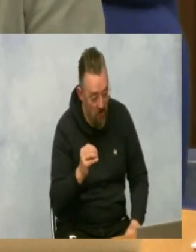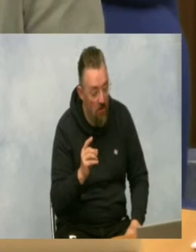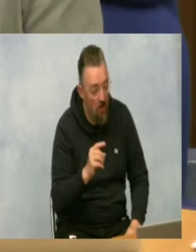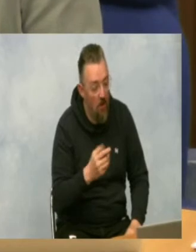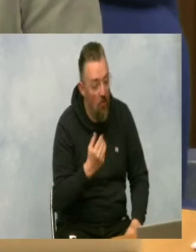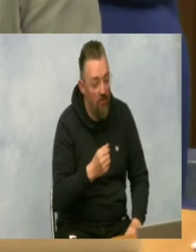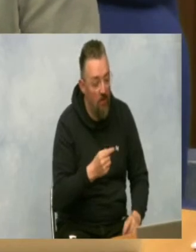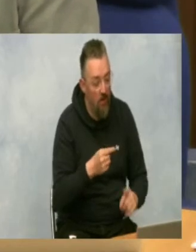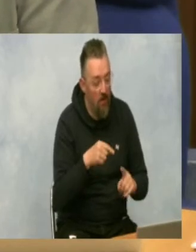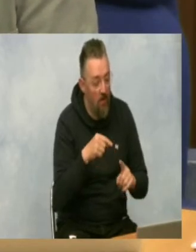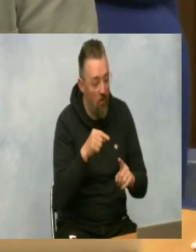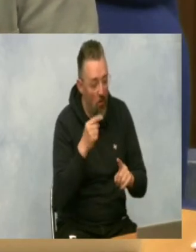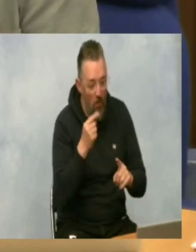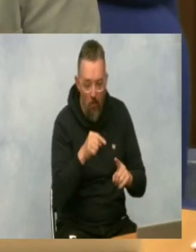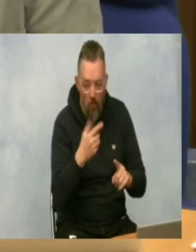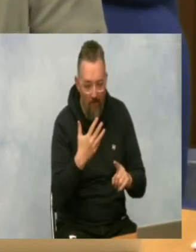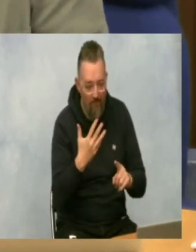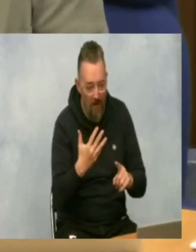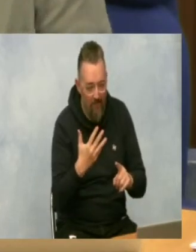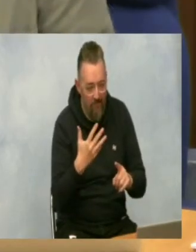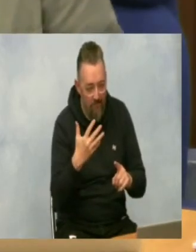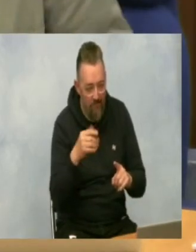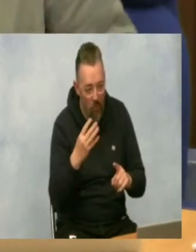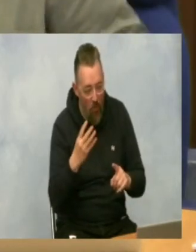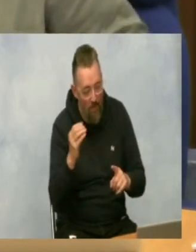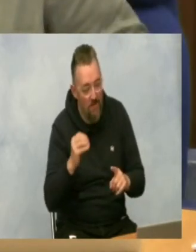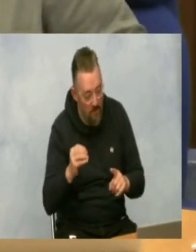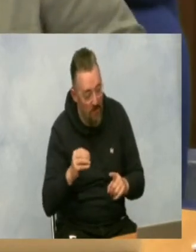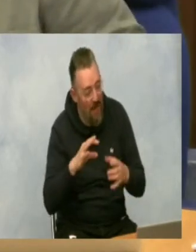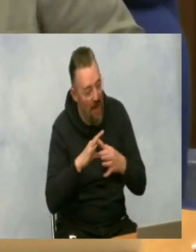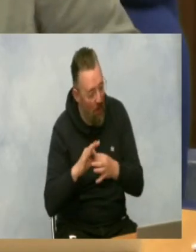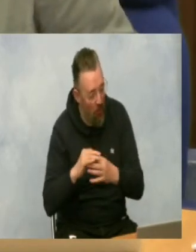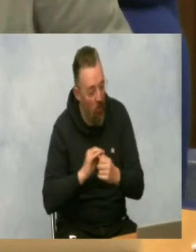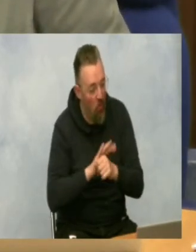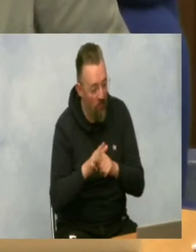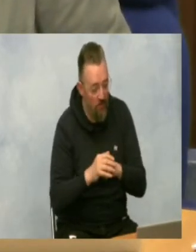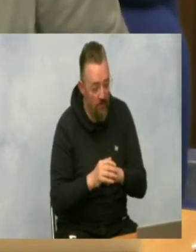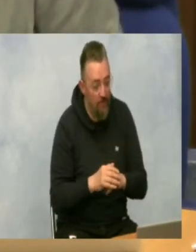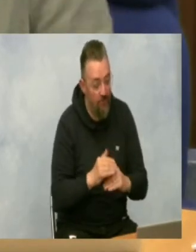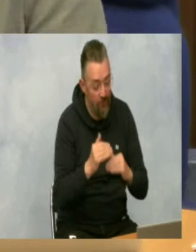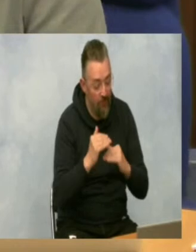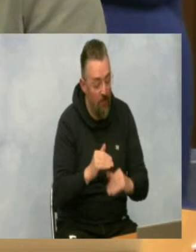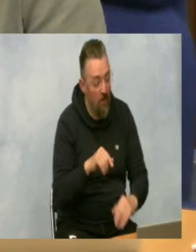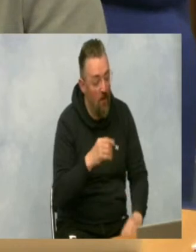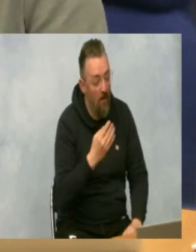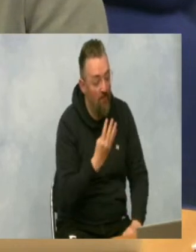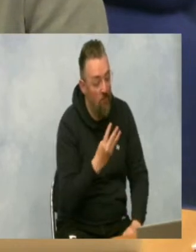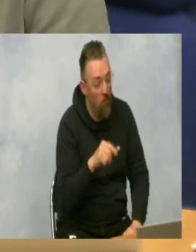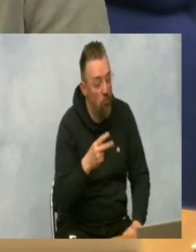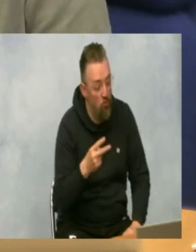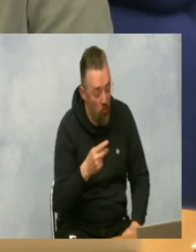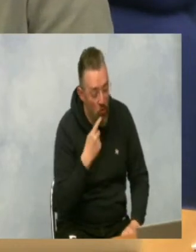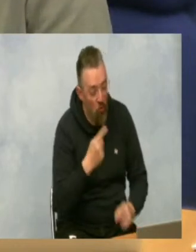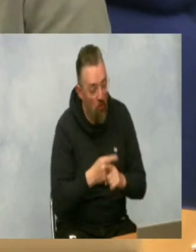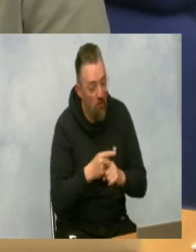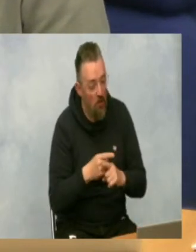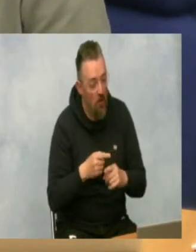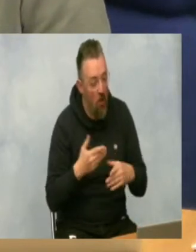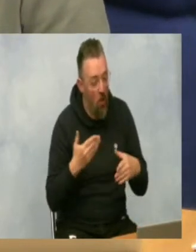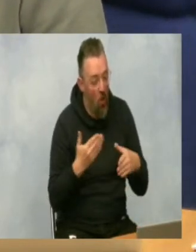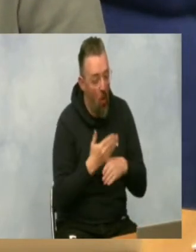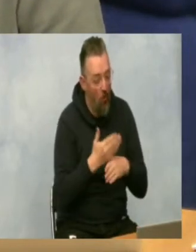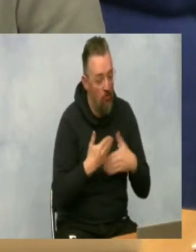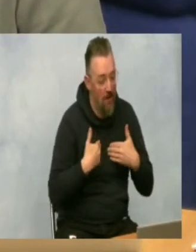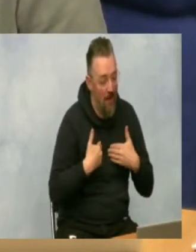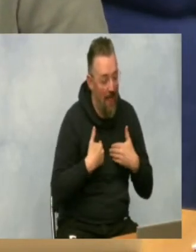with 0.54% related to COVID absence. Section 4.2 of the report details the occupational health information, which